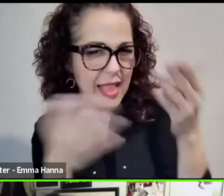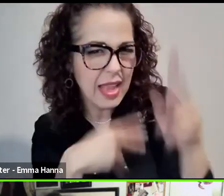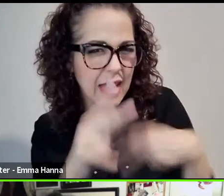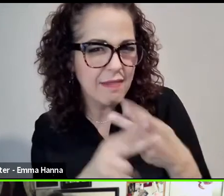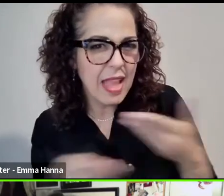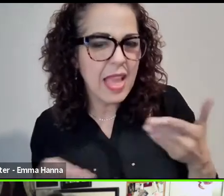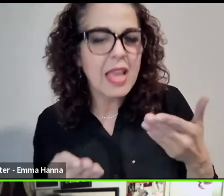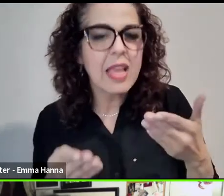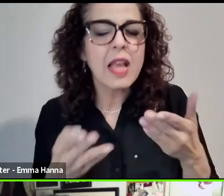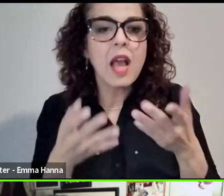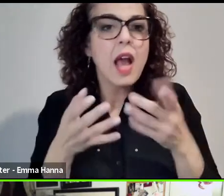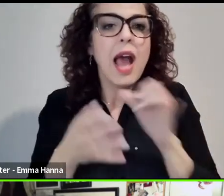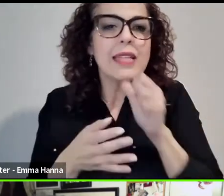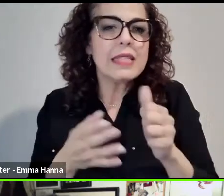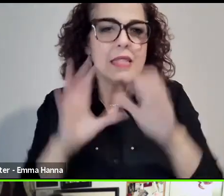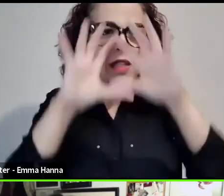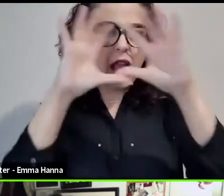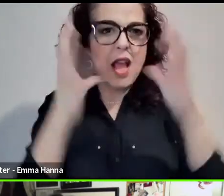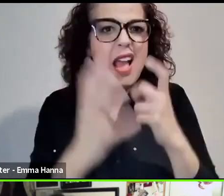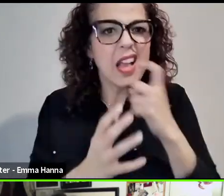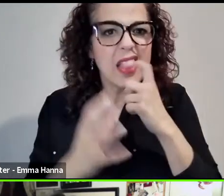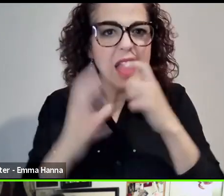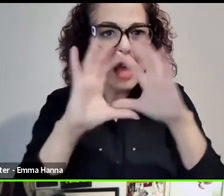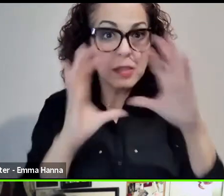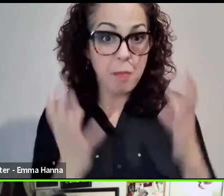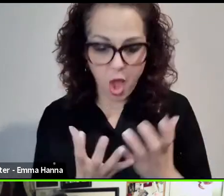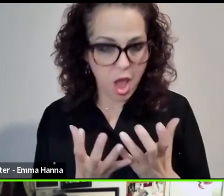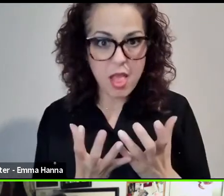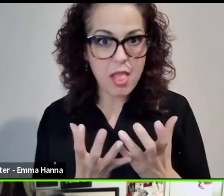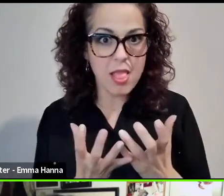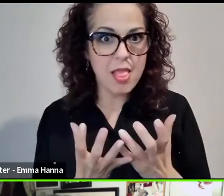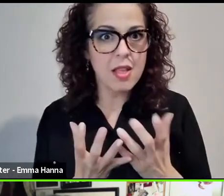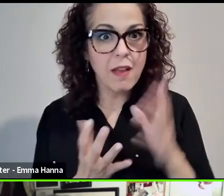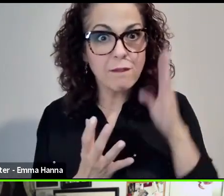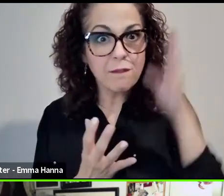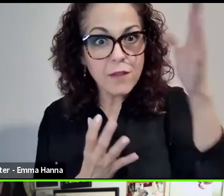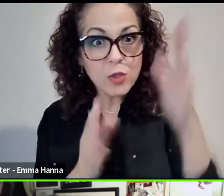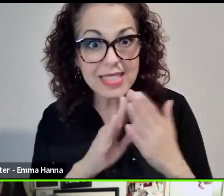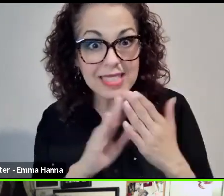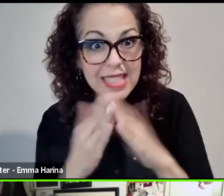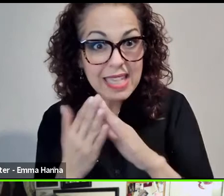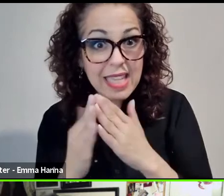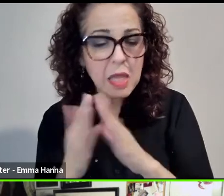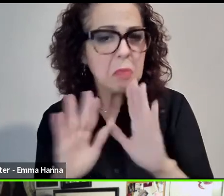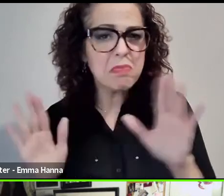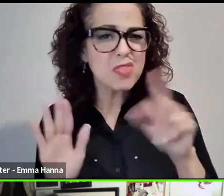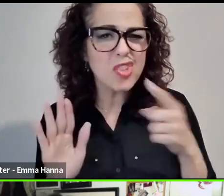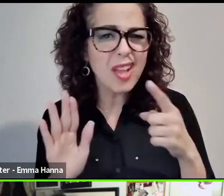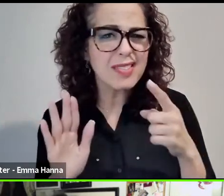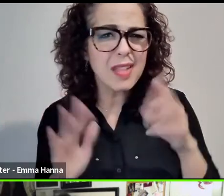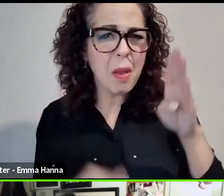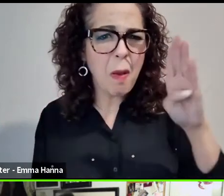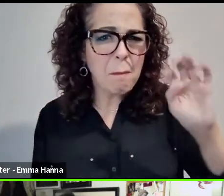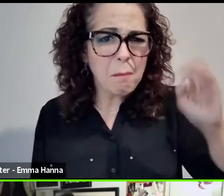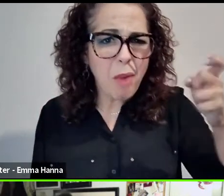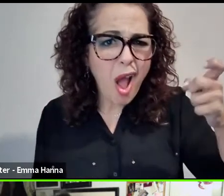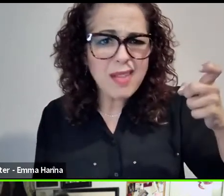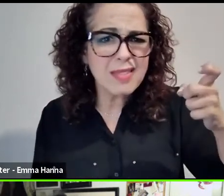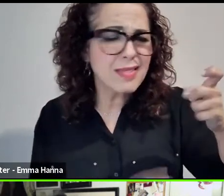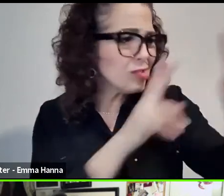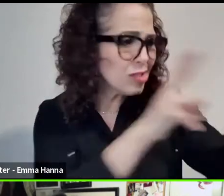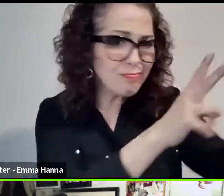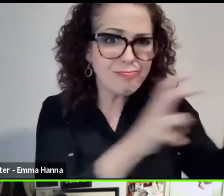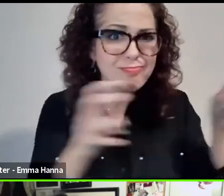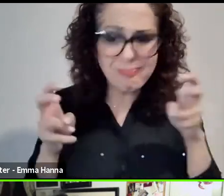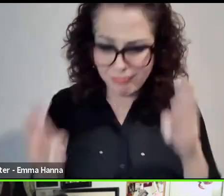glass-walled future city. I set it in the Grand Concourse in the Bronx, just in a Grand Concourse with some more trees and solar panels and